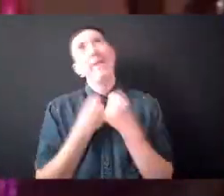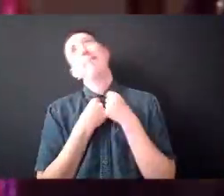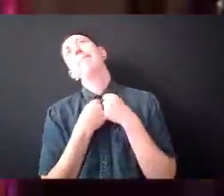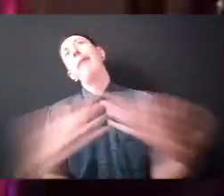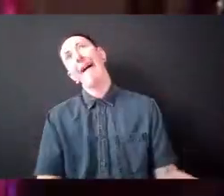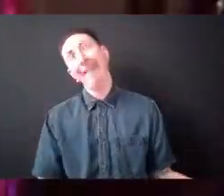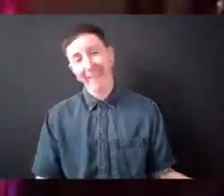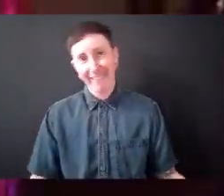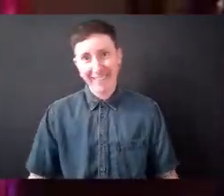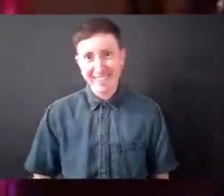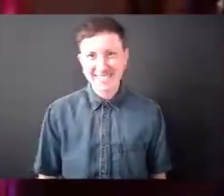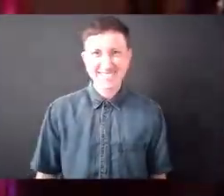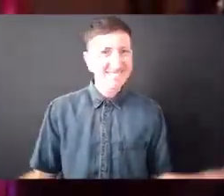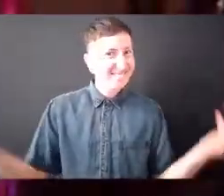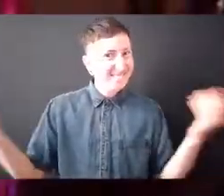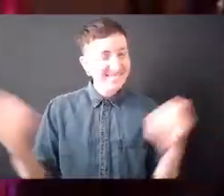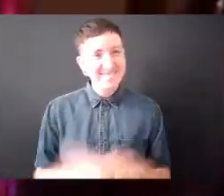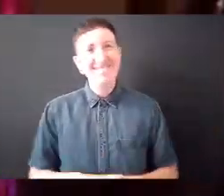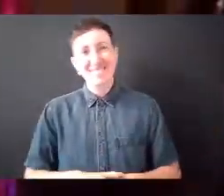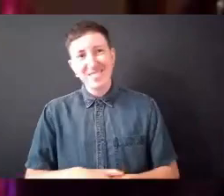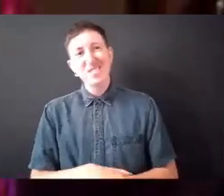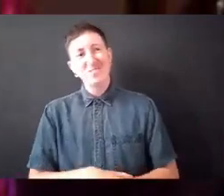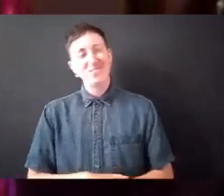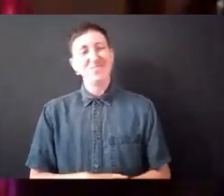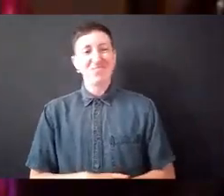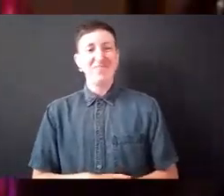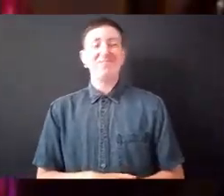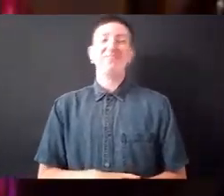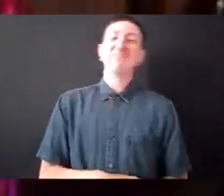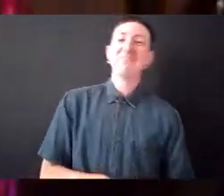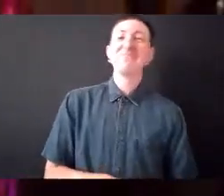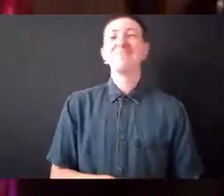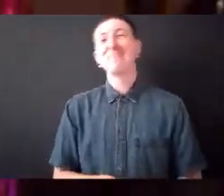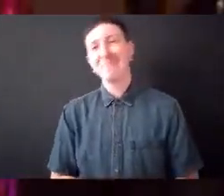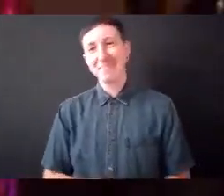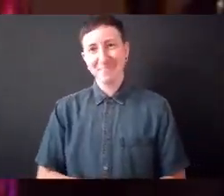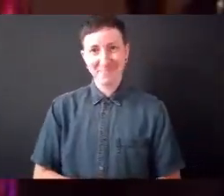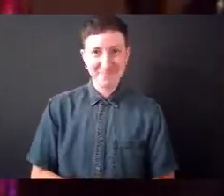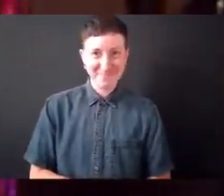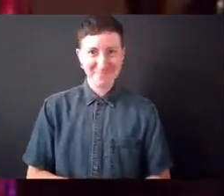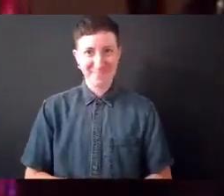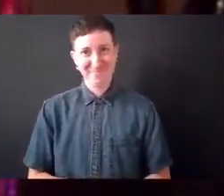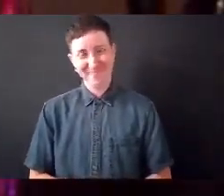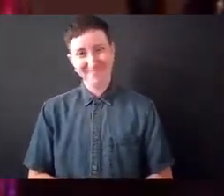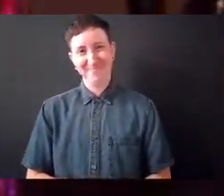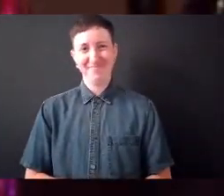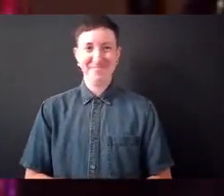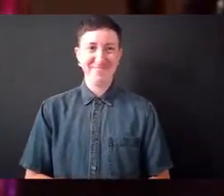burning out is getting me.